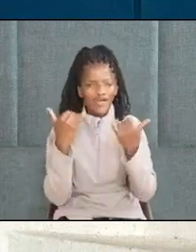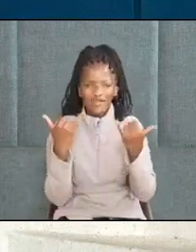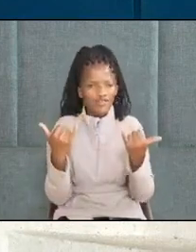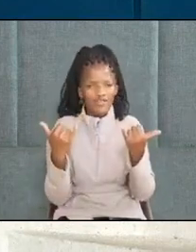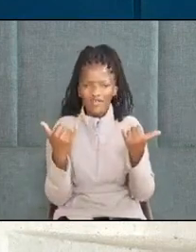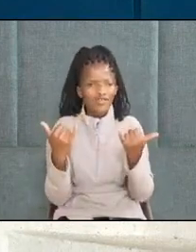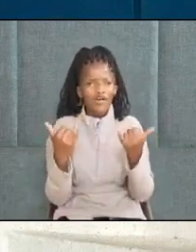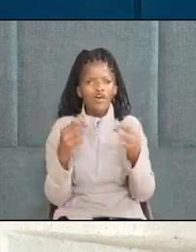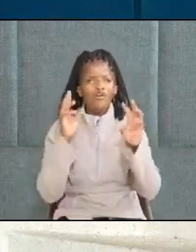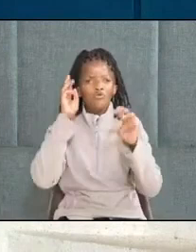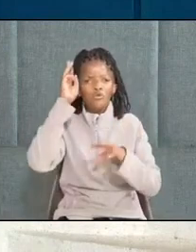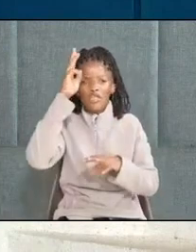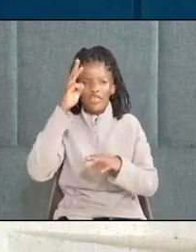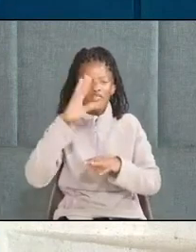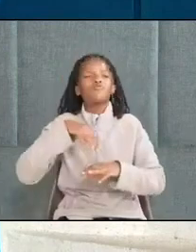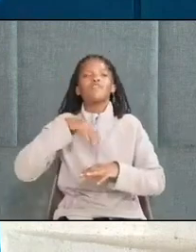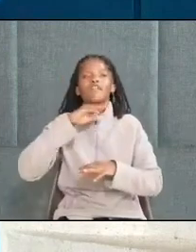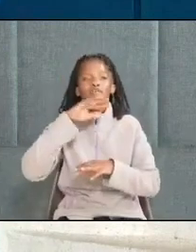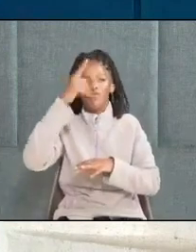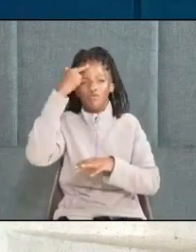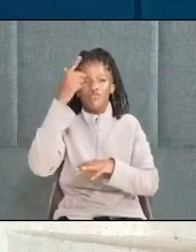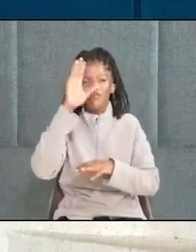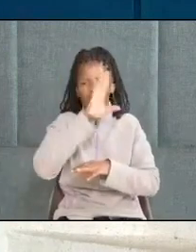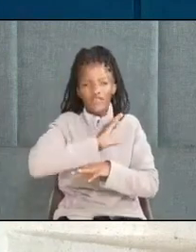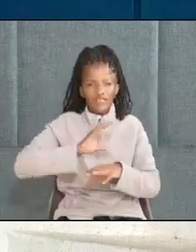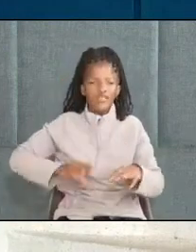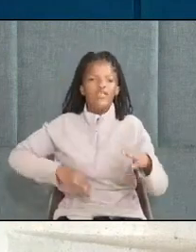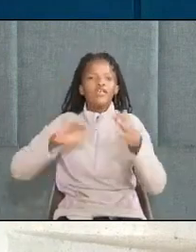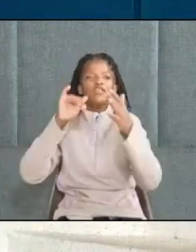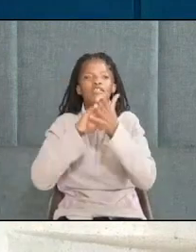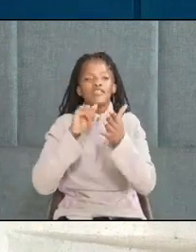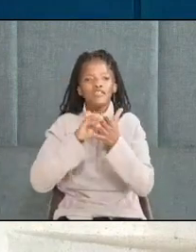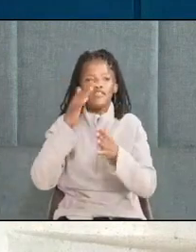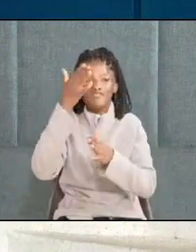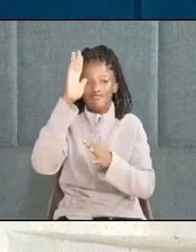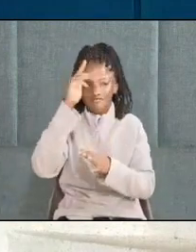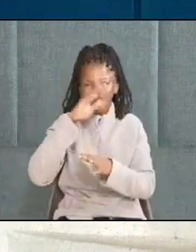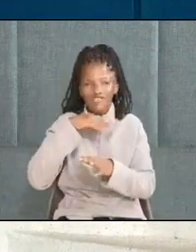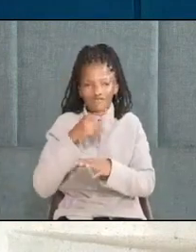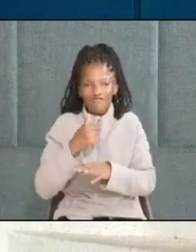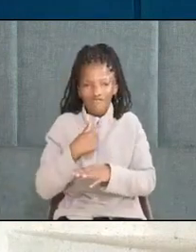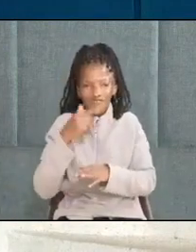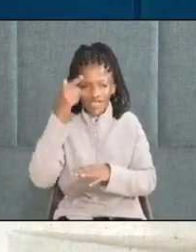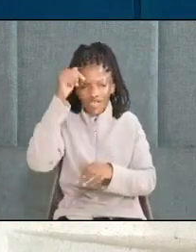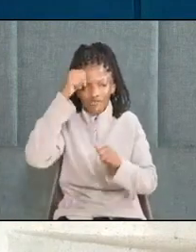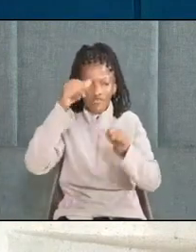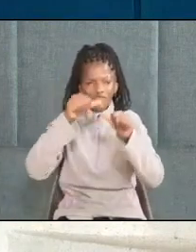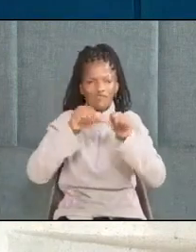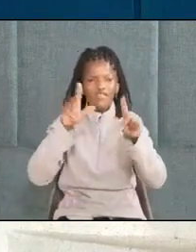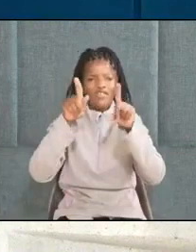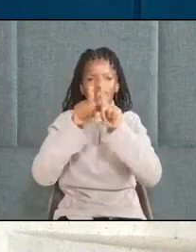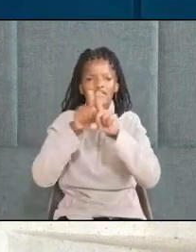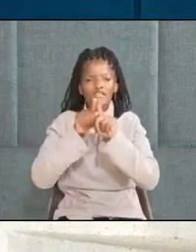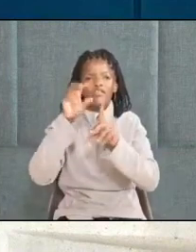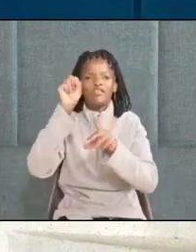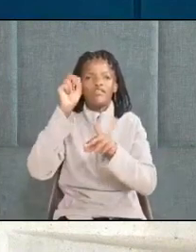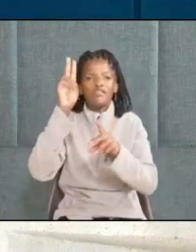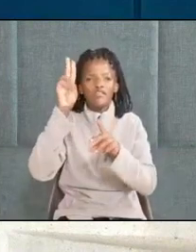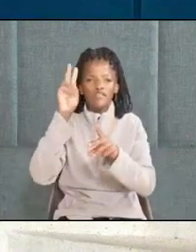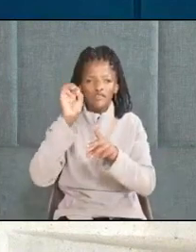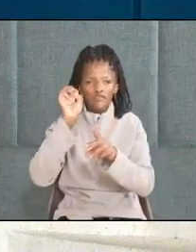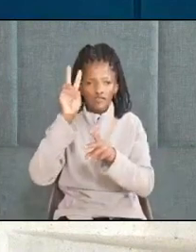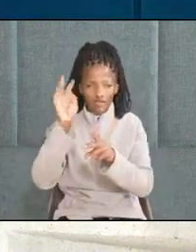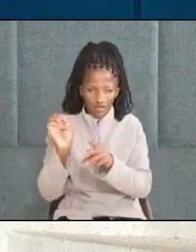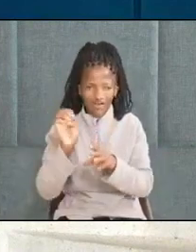Now, willing to die for the cause of Christ that his predecessors died for, it was remembered Stephen's life that he had